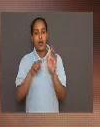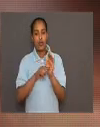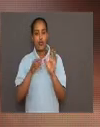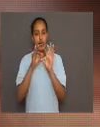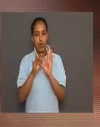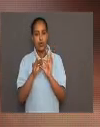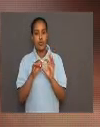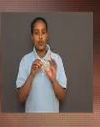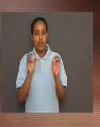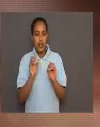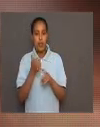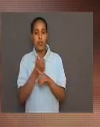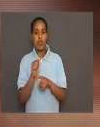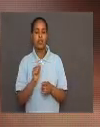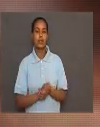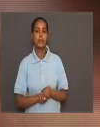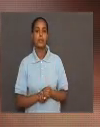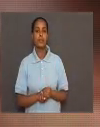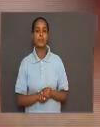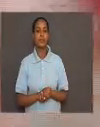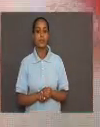with non-metals.